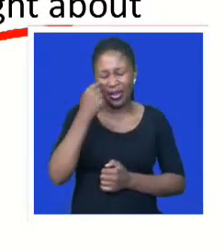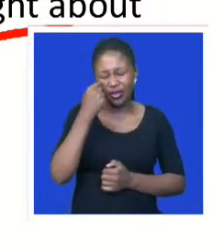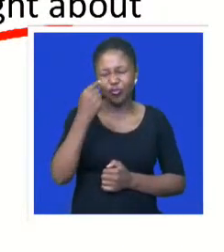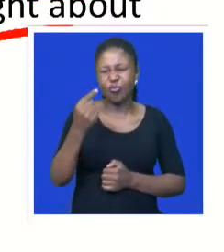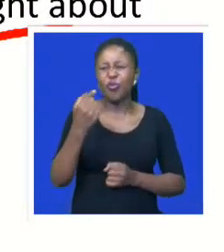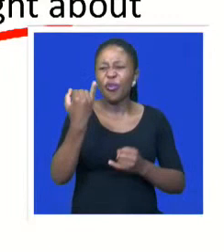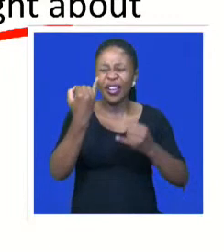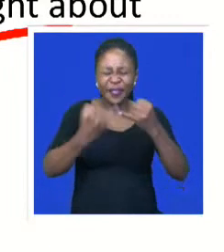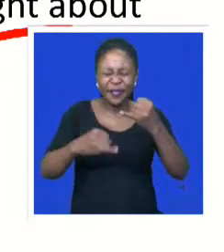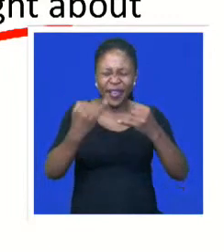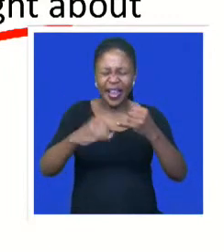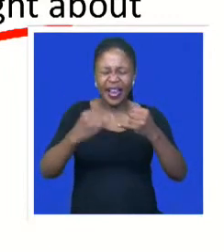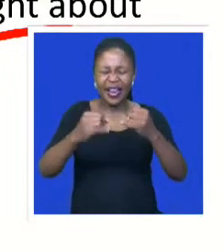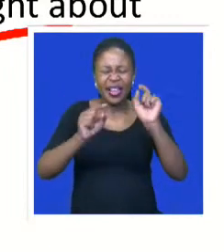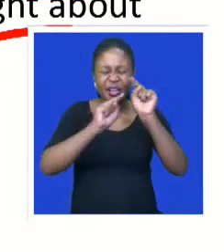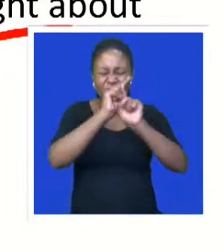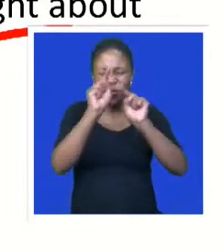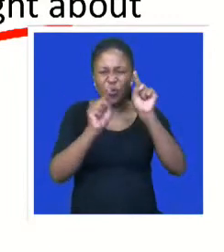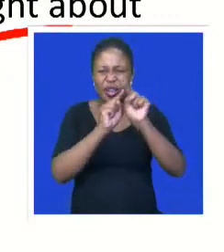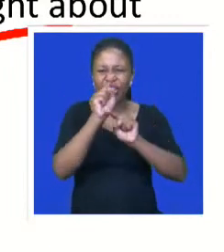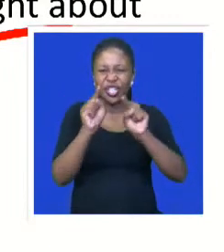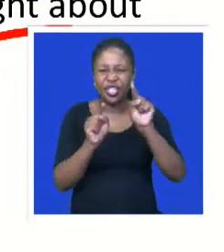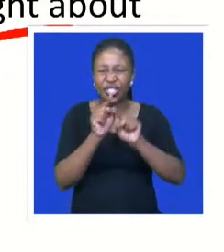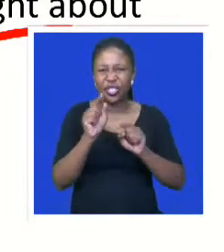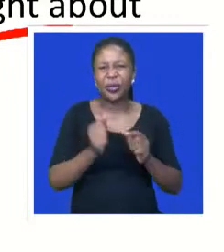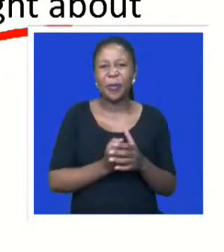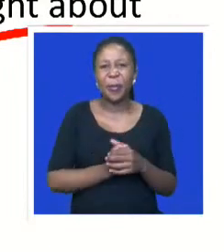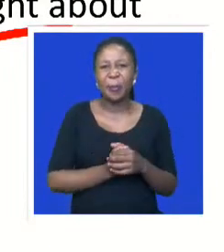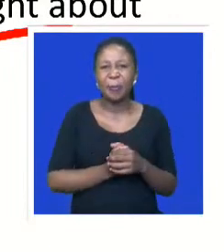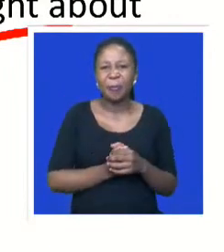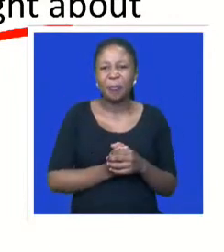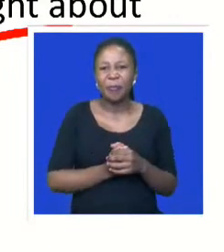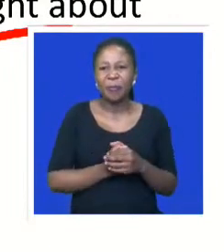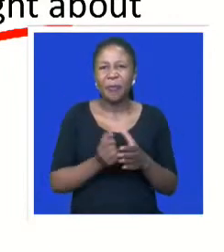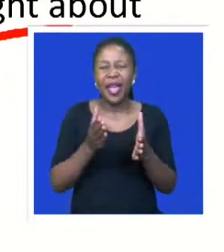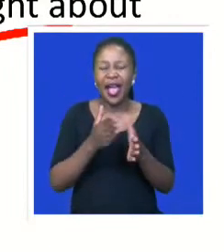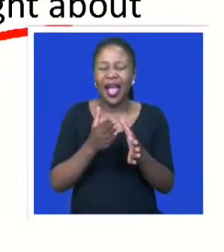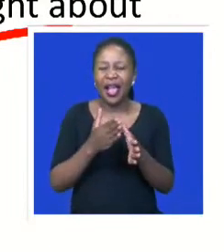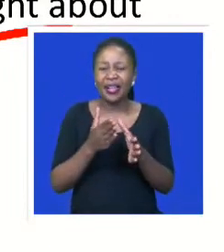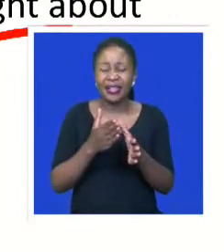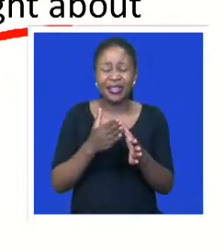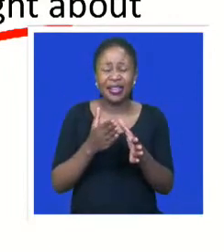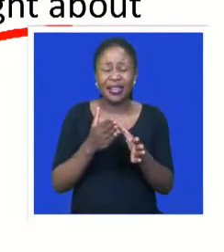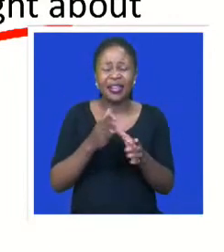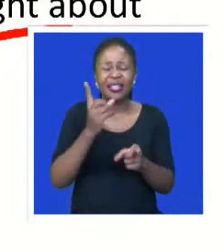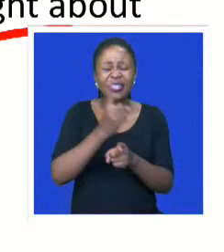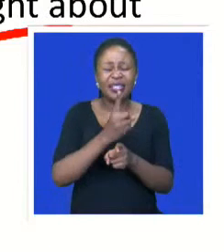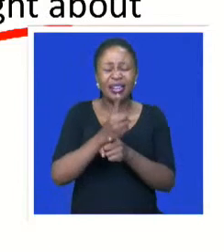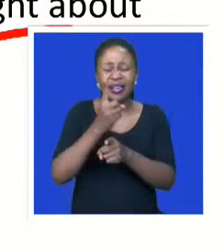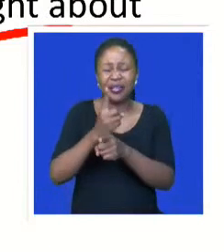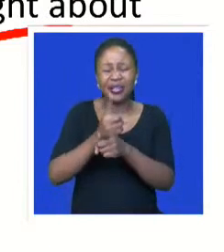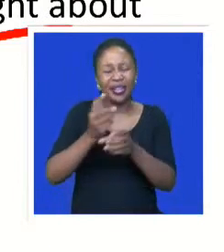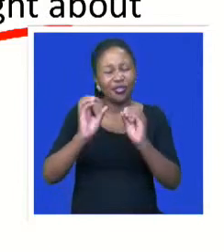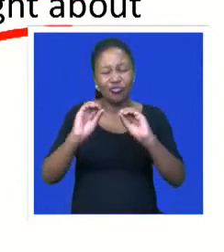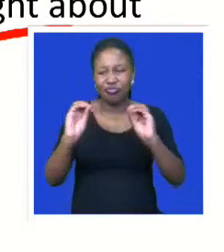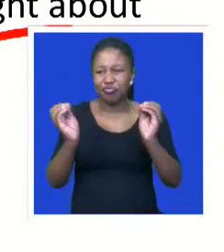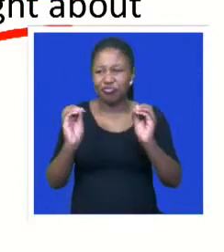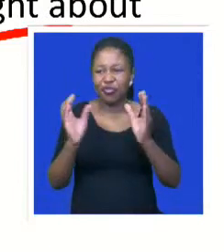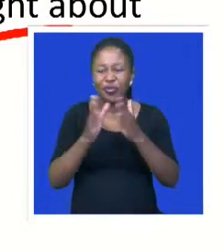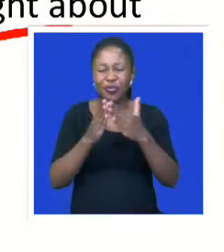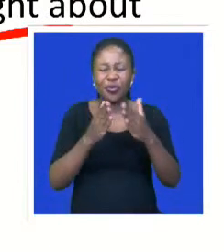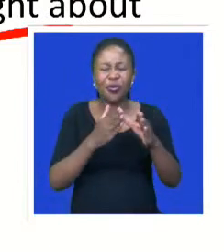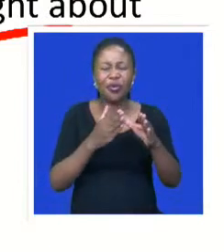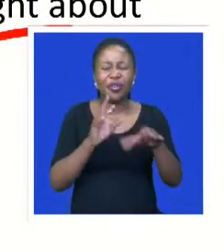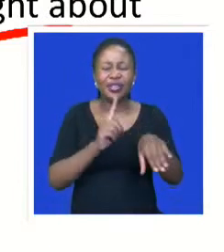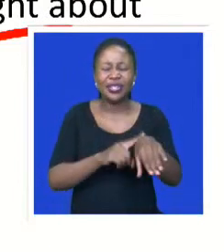you to take note of. We are not going to discuss the answer because of time, but we are going to look at what we are expected